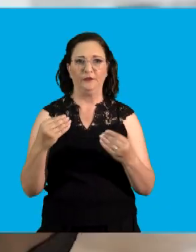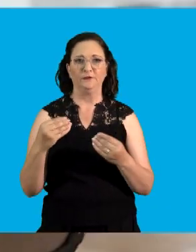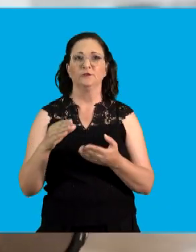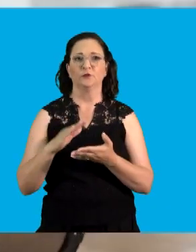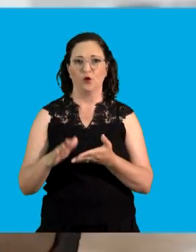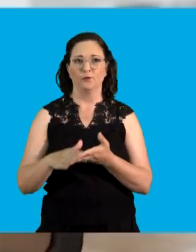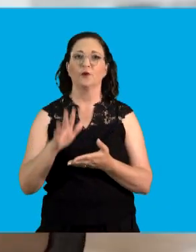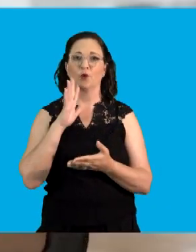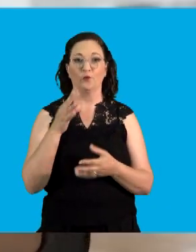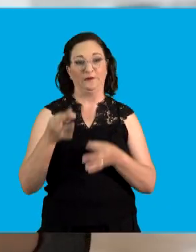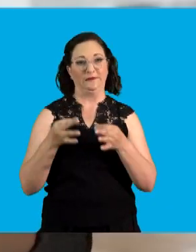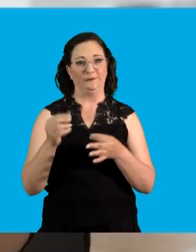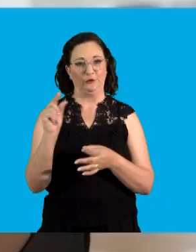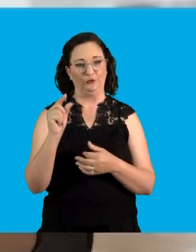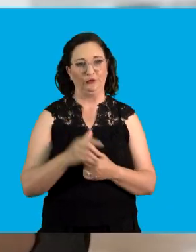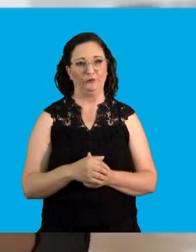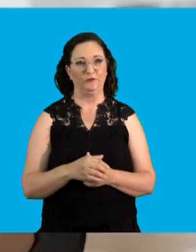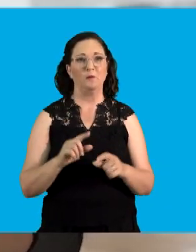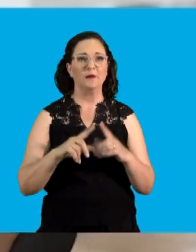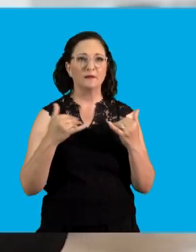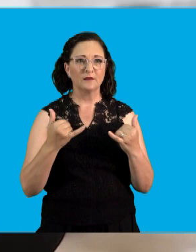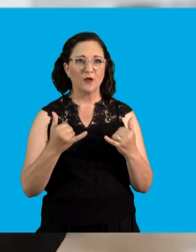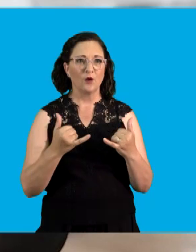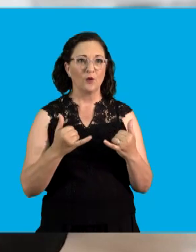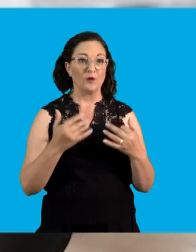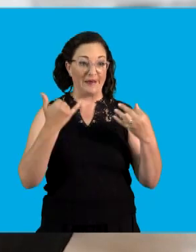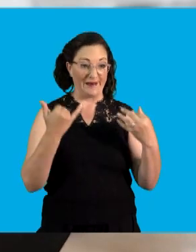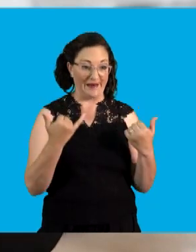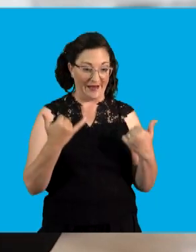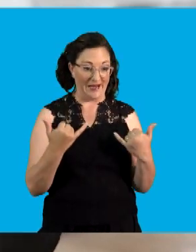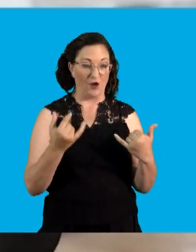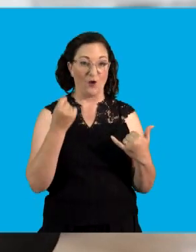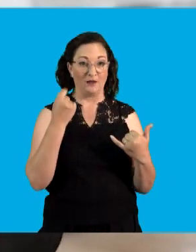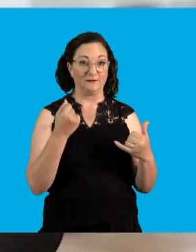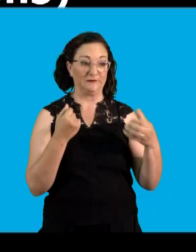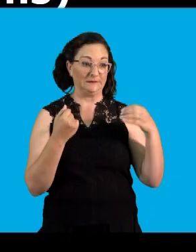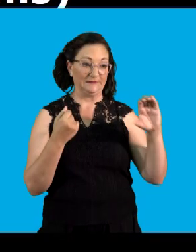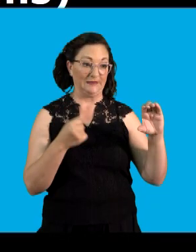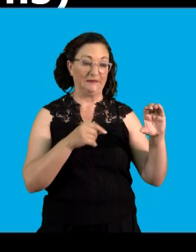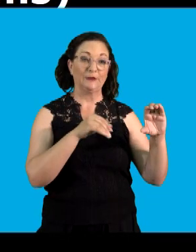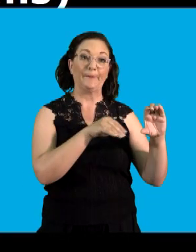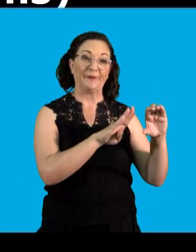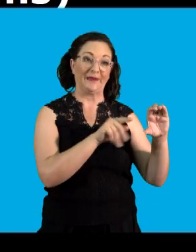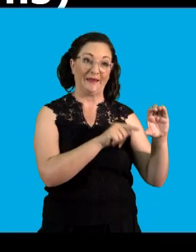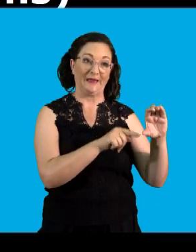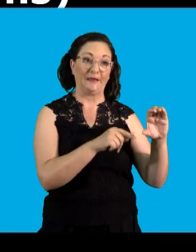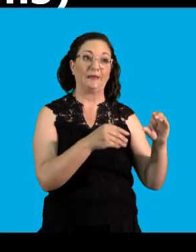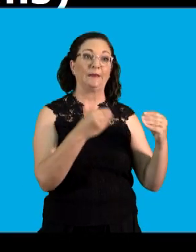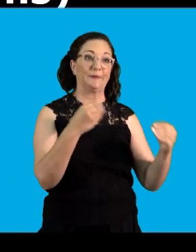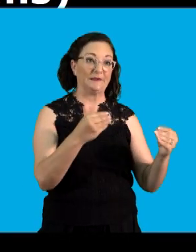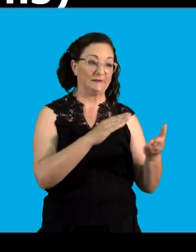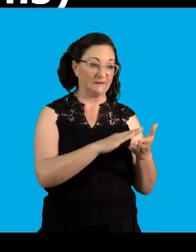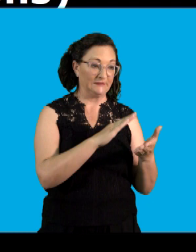We're going to explain this just now. As long as you understand that in this section, In section B, we've got business operations,